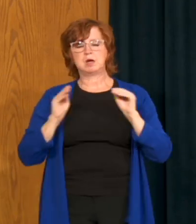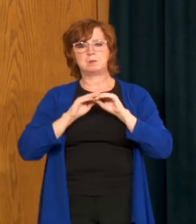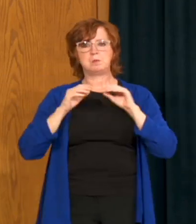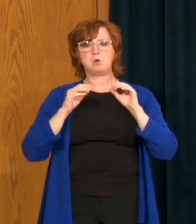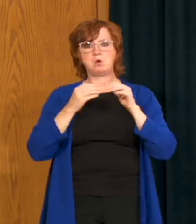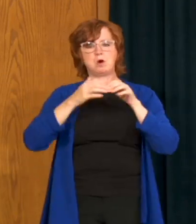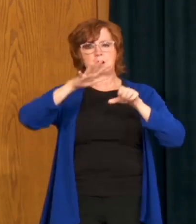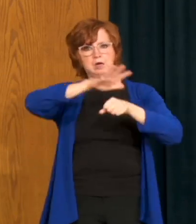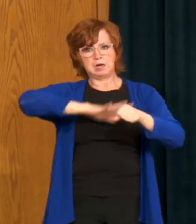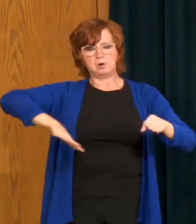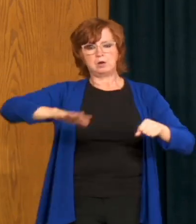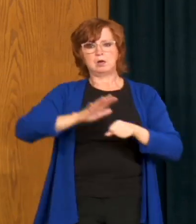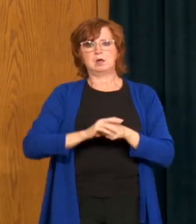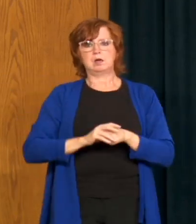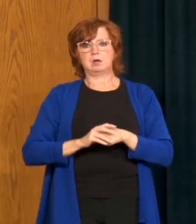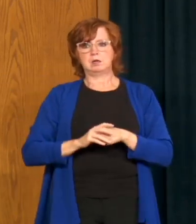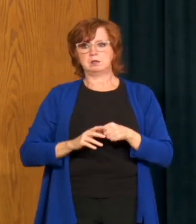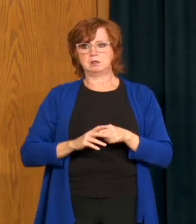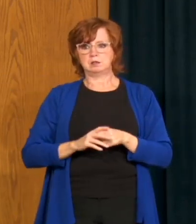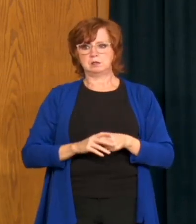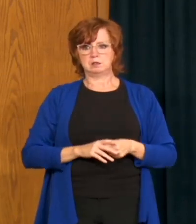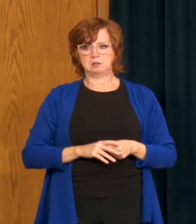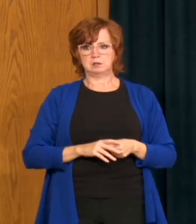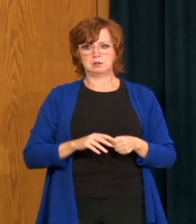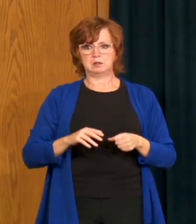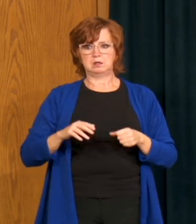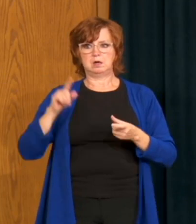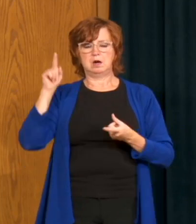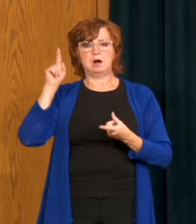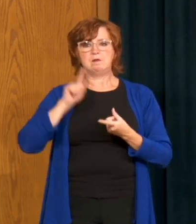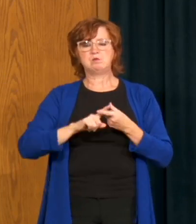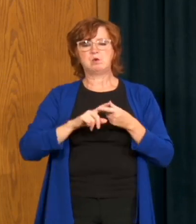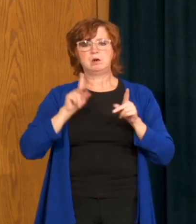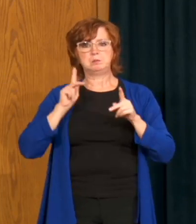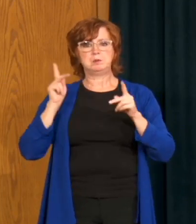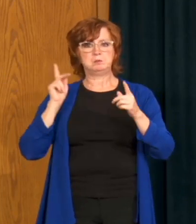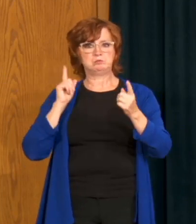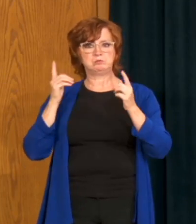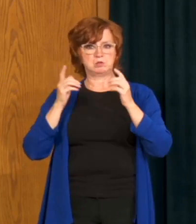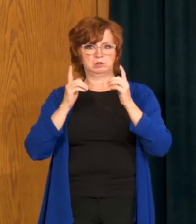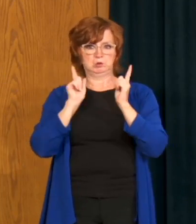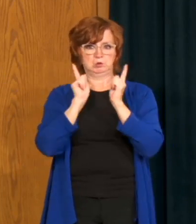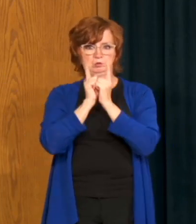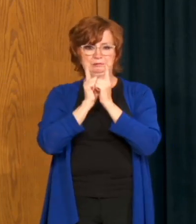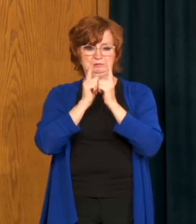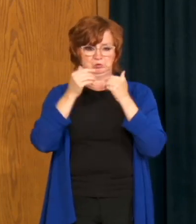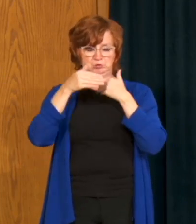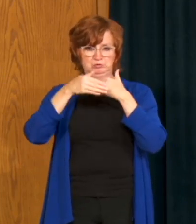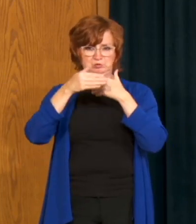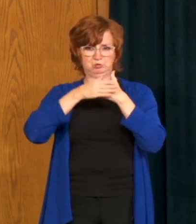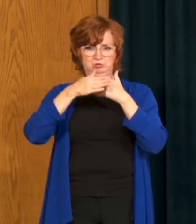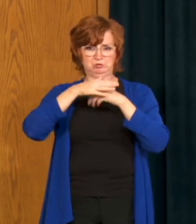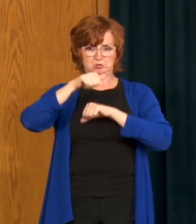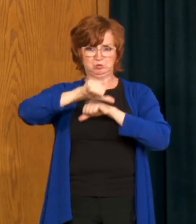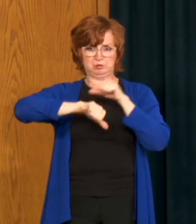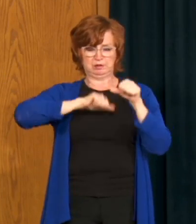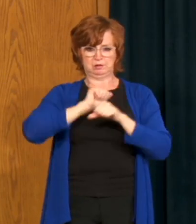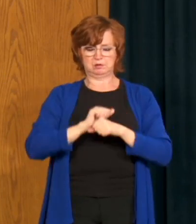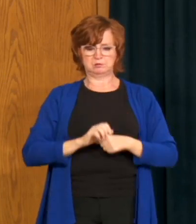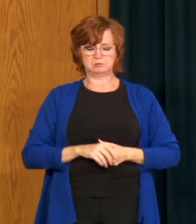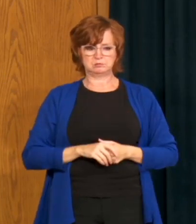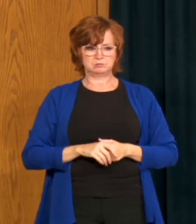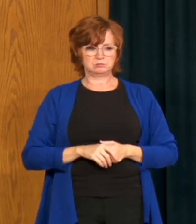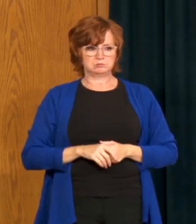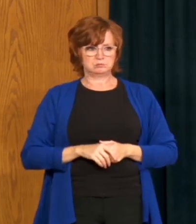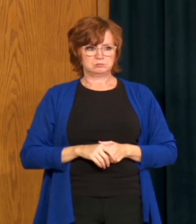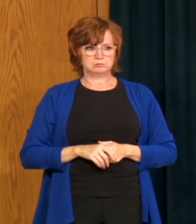people to come and look at things, and while maintaining that 2-meter distance from other households. You can be closer together